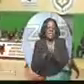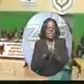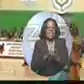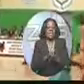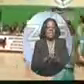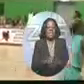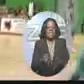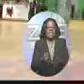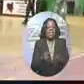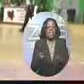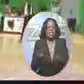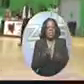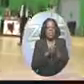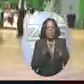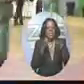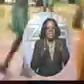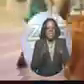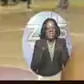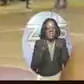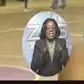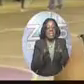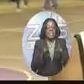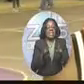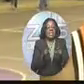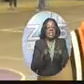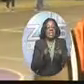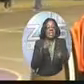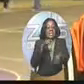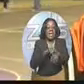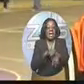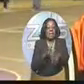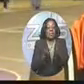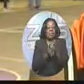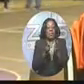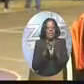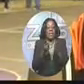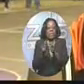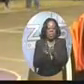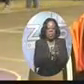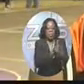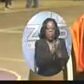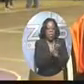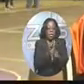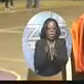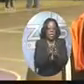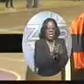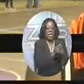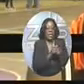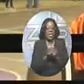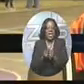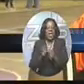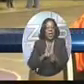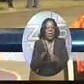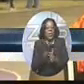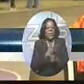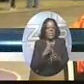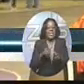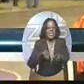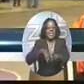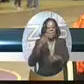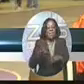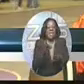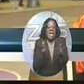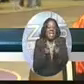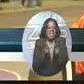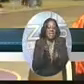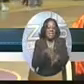her squad still needs time to develop chemistry. Working with basically a new team, and so we just came a little slow.